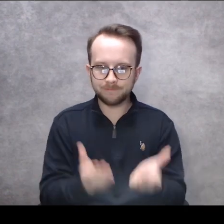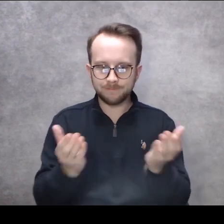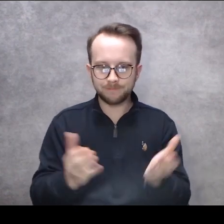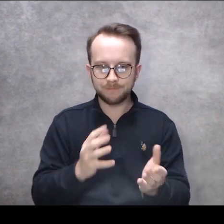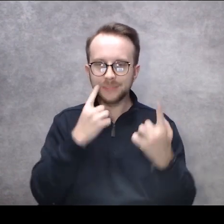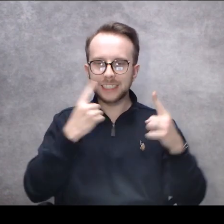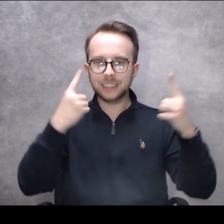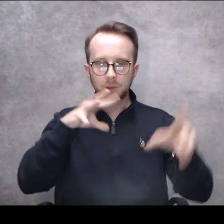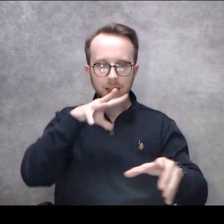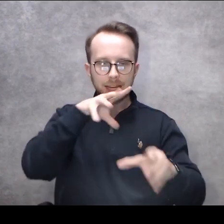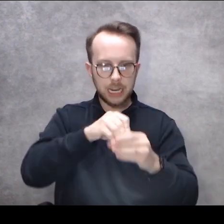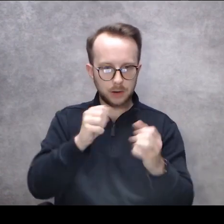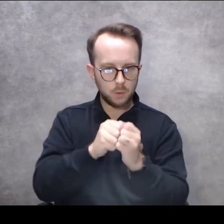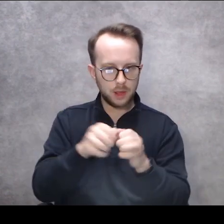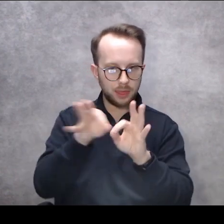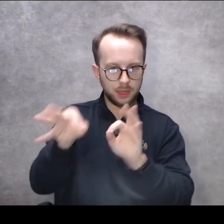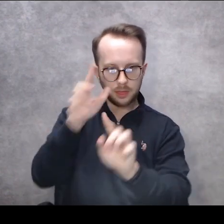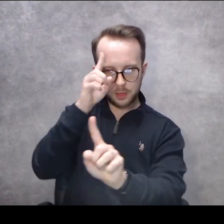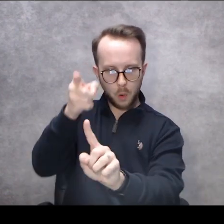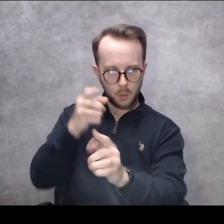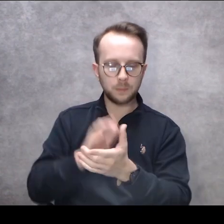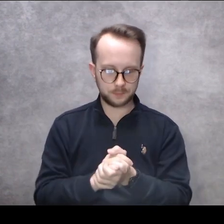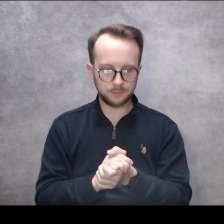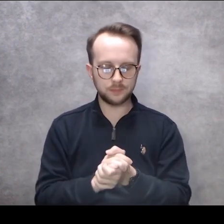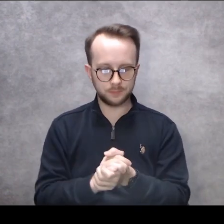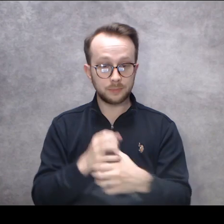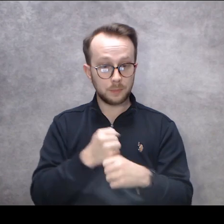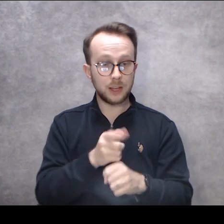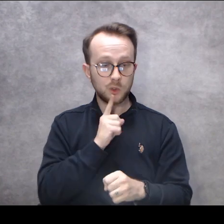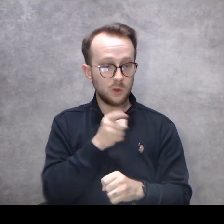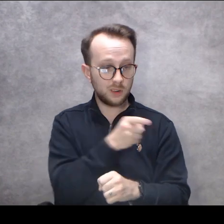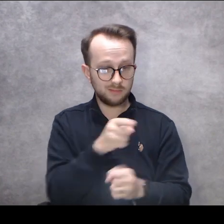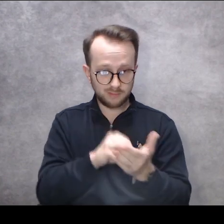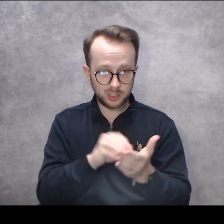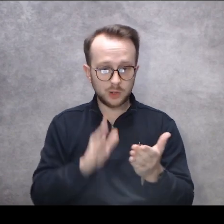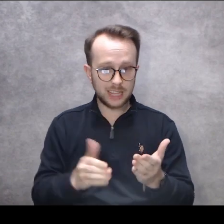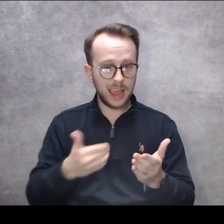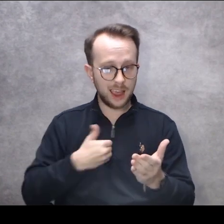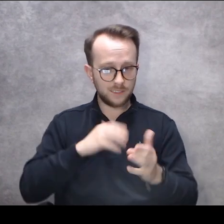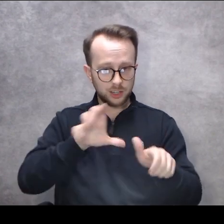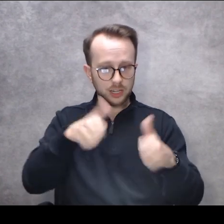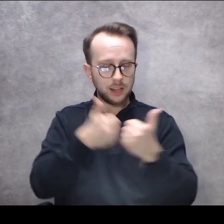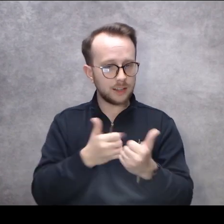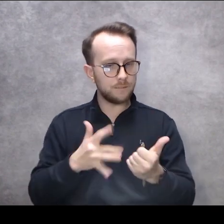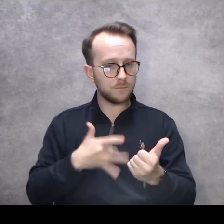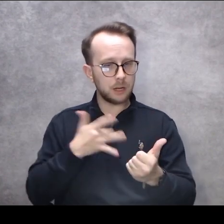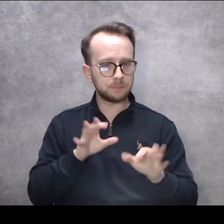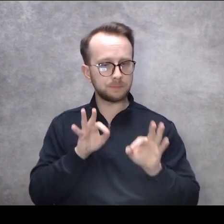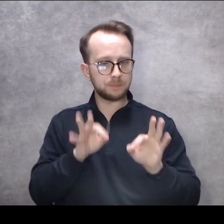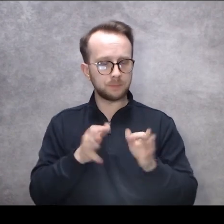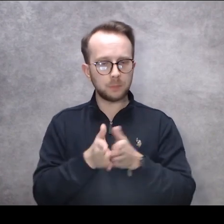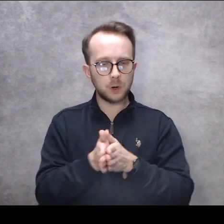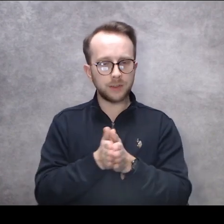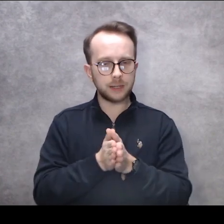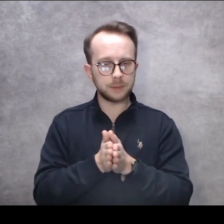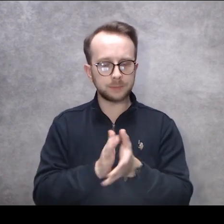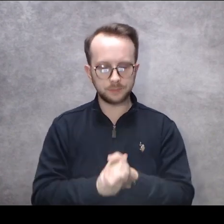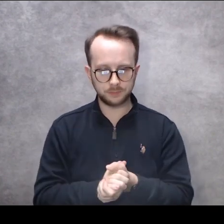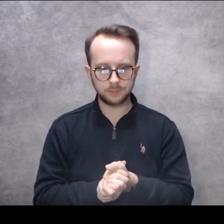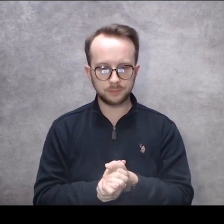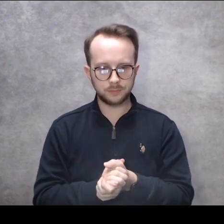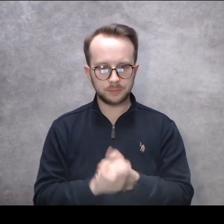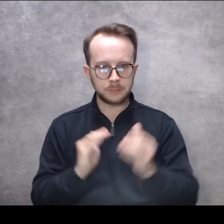engagement with the learning goal, and to ensure learners find challenges that are optimally motivating. Balancing